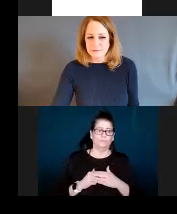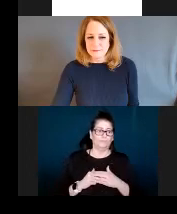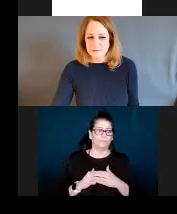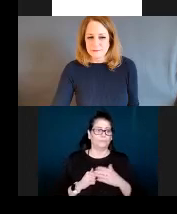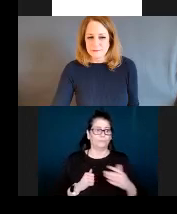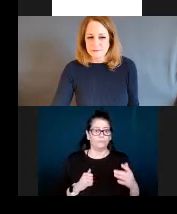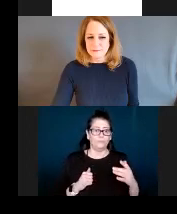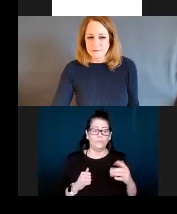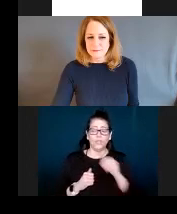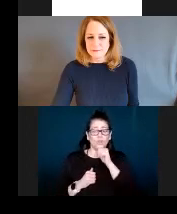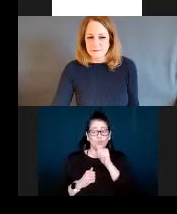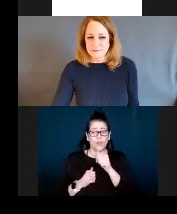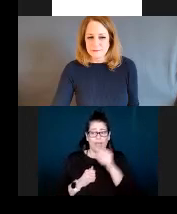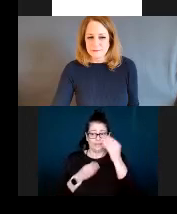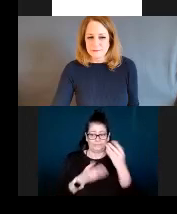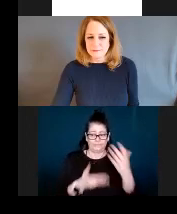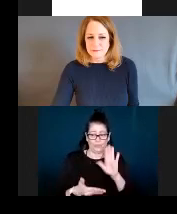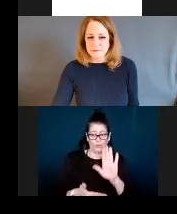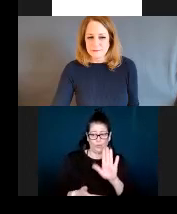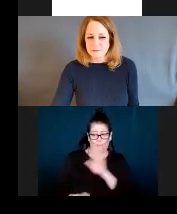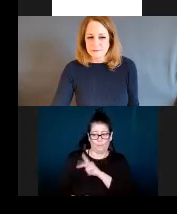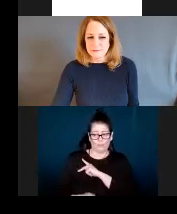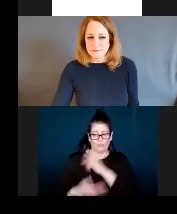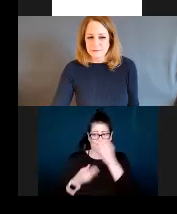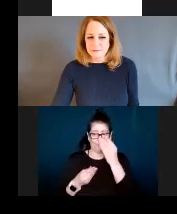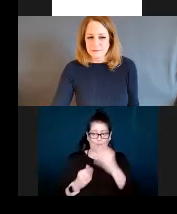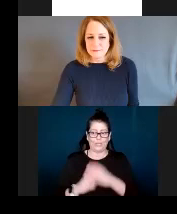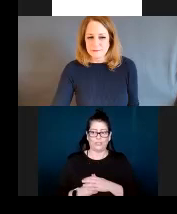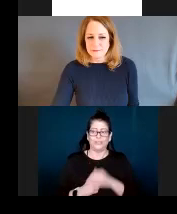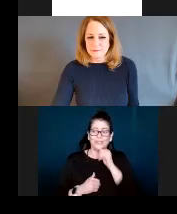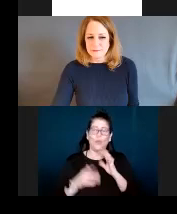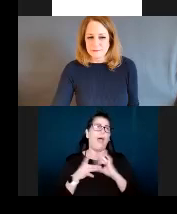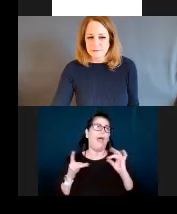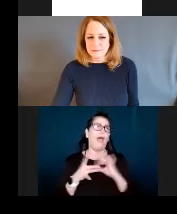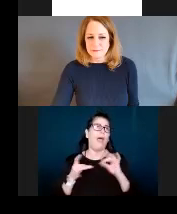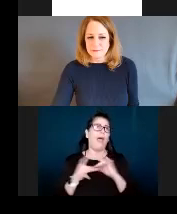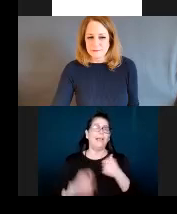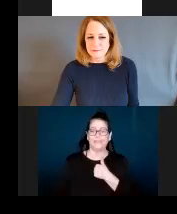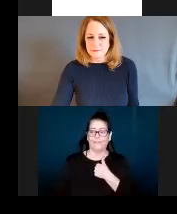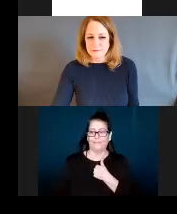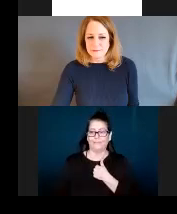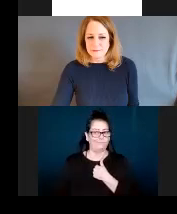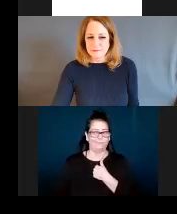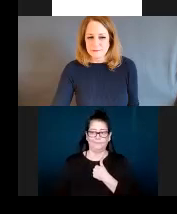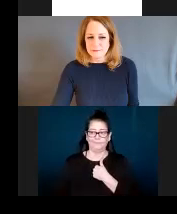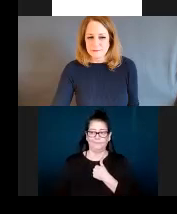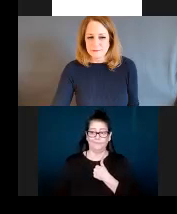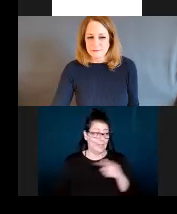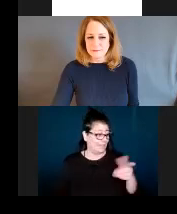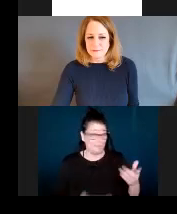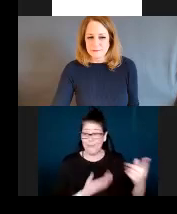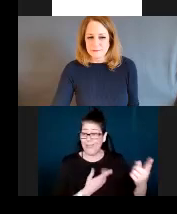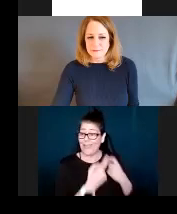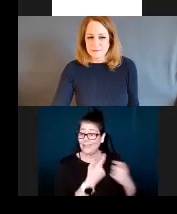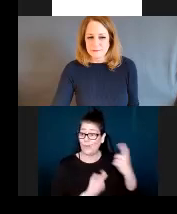as possible, given the circumstances. You don't want to talk too much about yourself. And they may ask you questions about